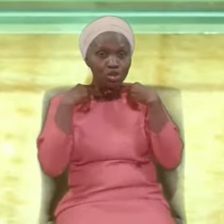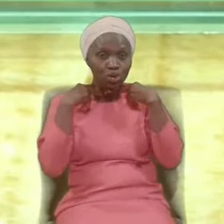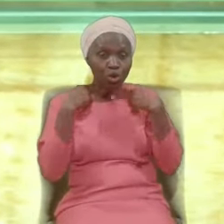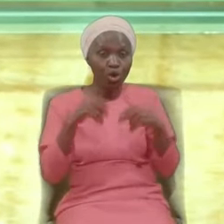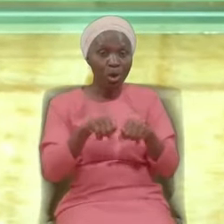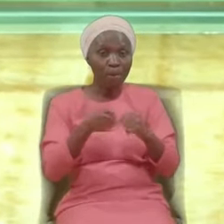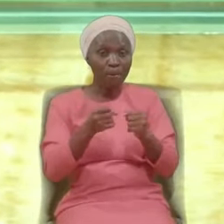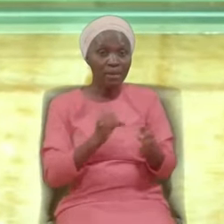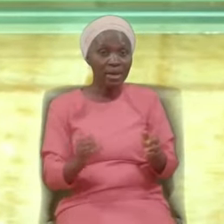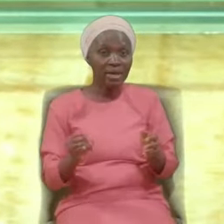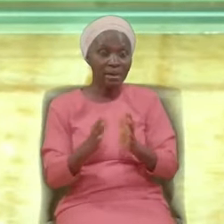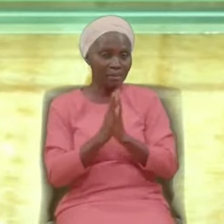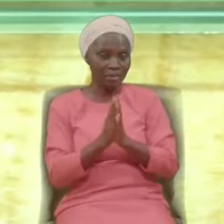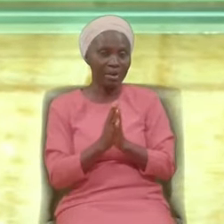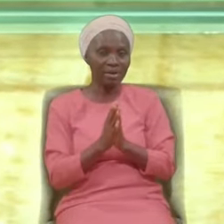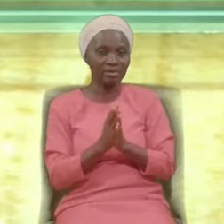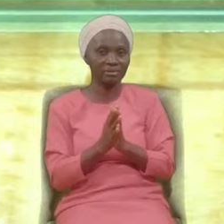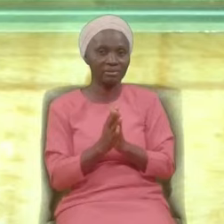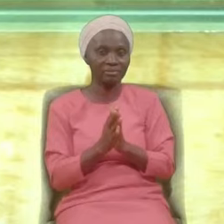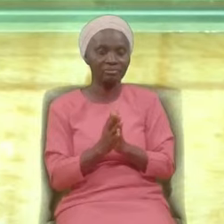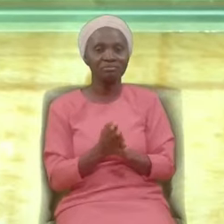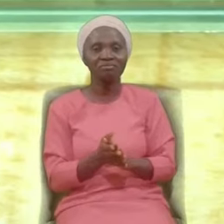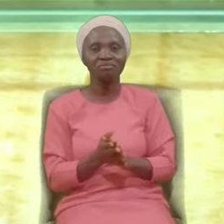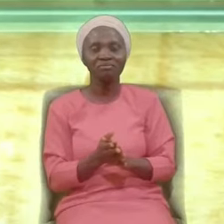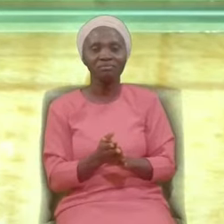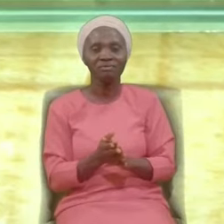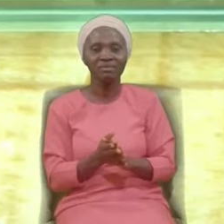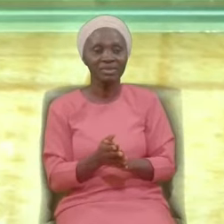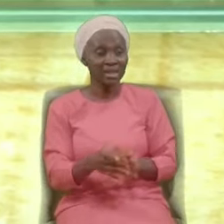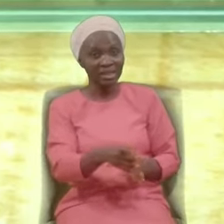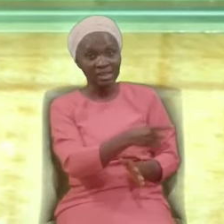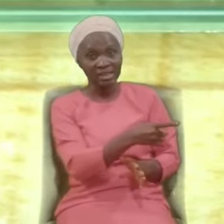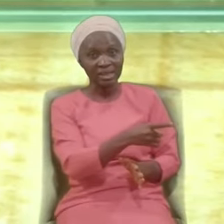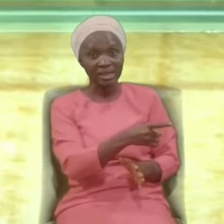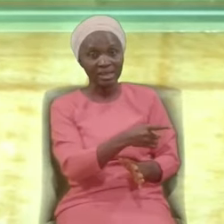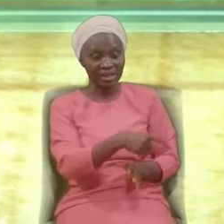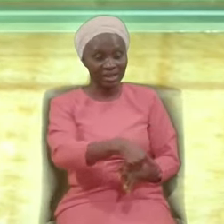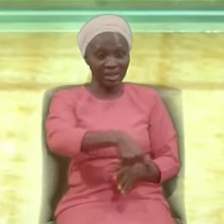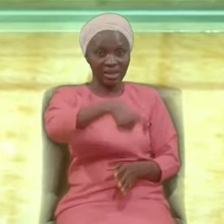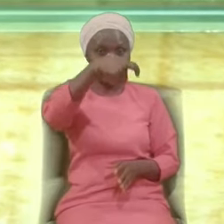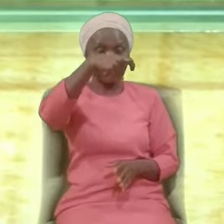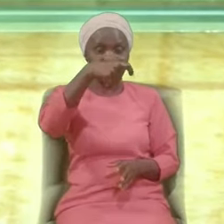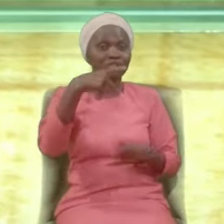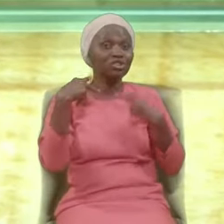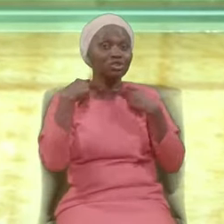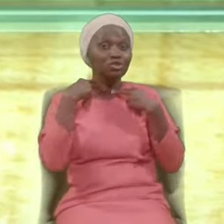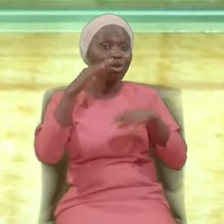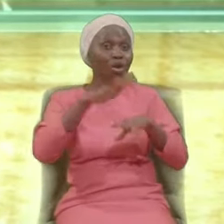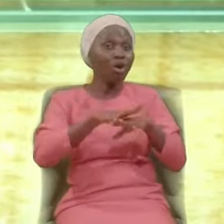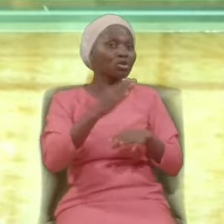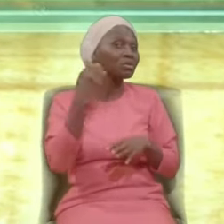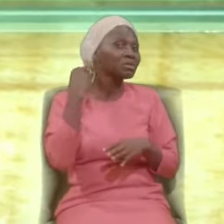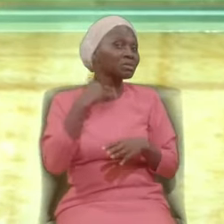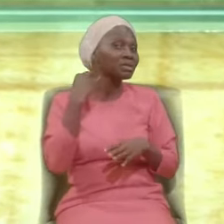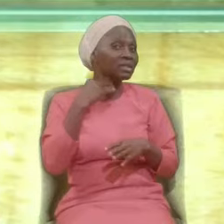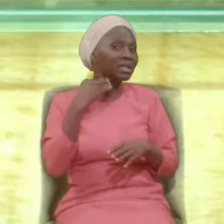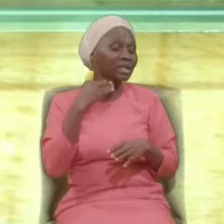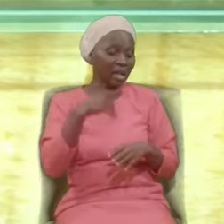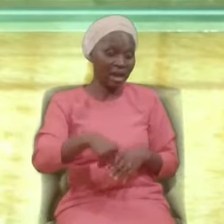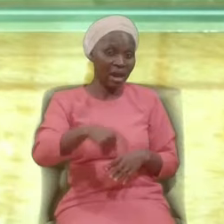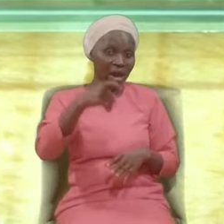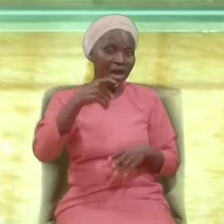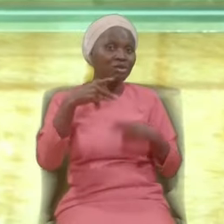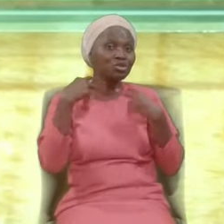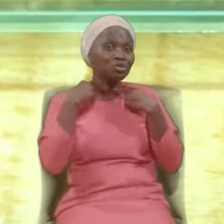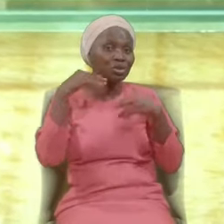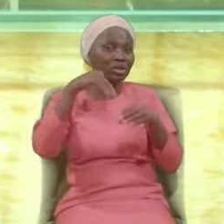Yoke-breaking prayer. They hang it on your neck. They hang it in your family. The curse, the